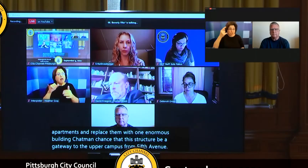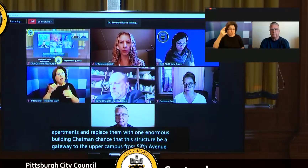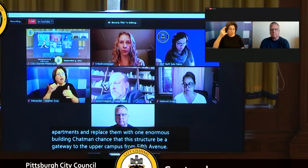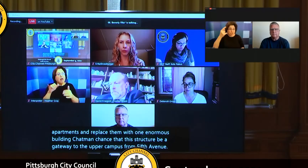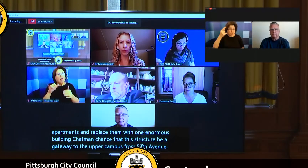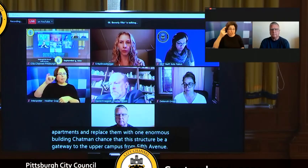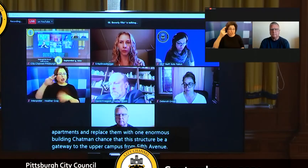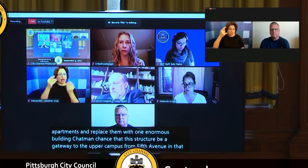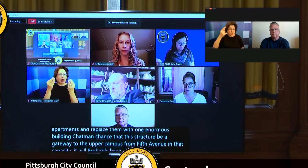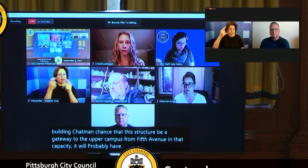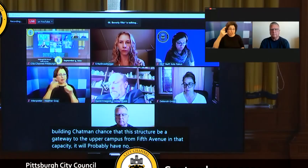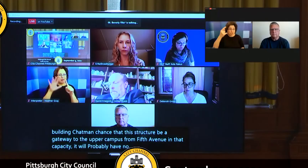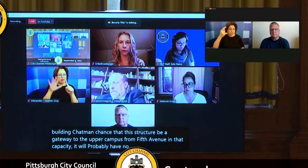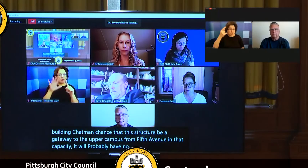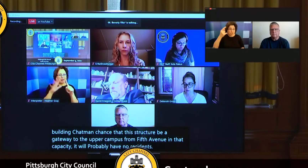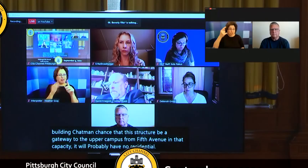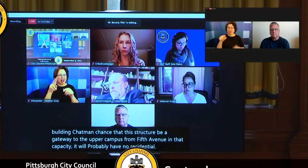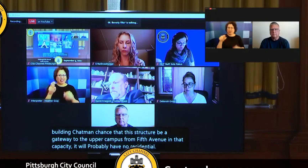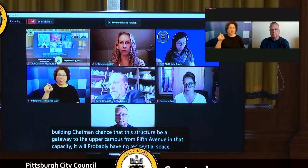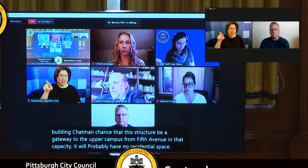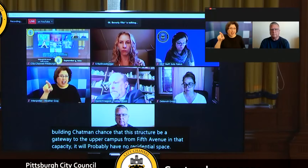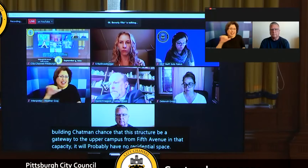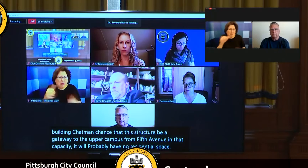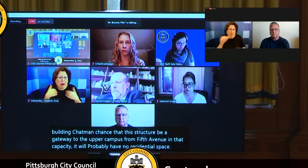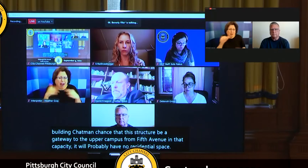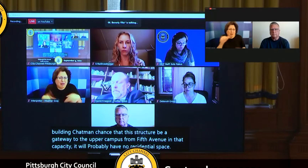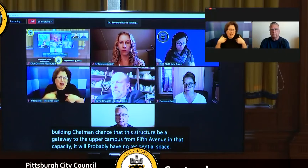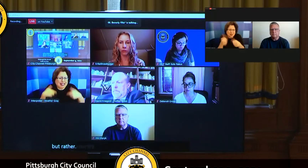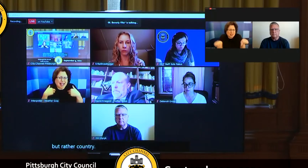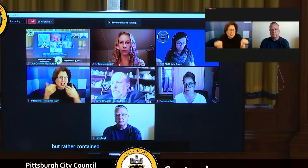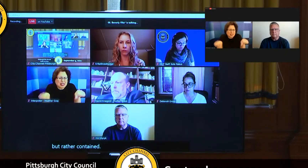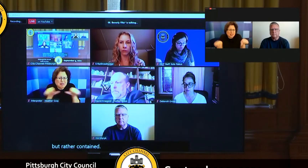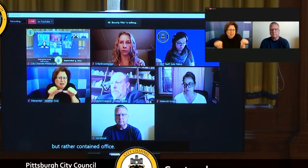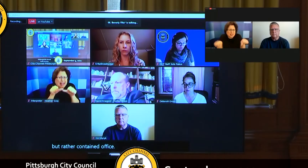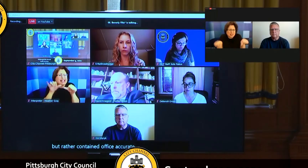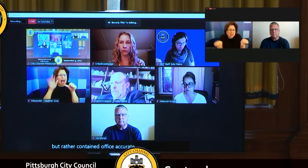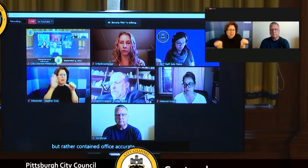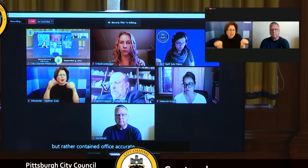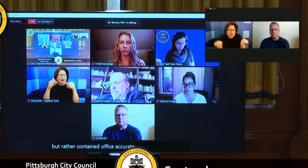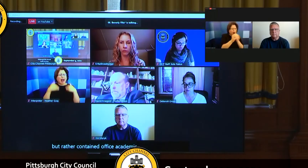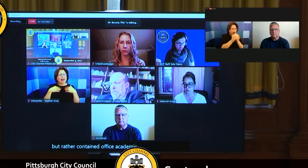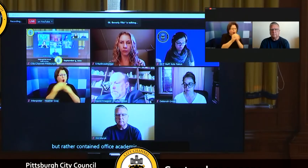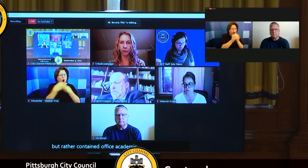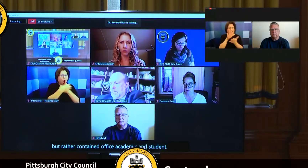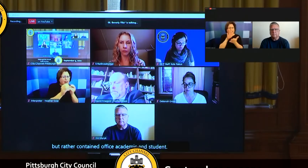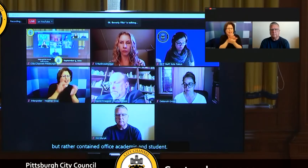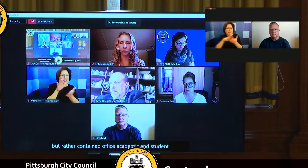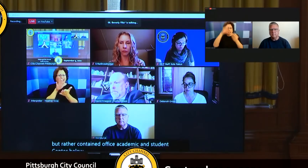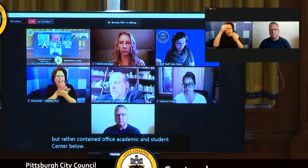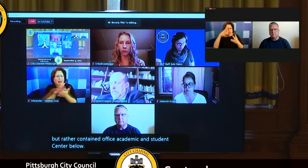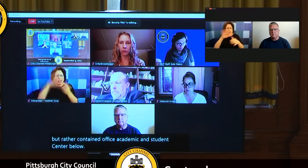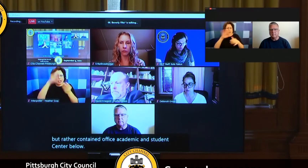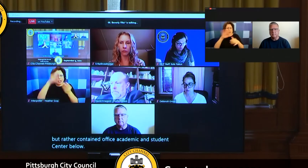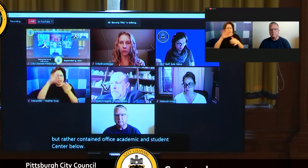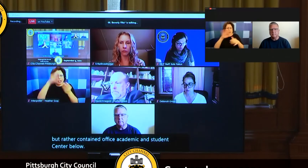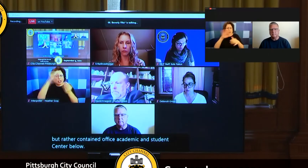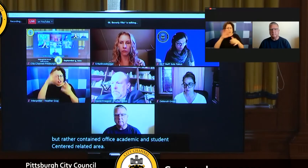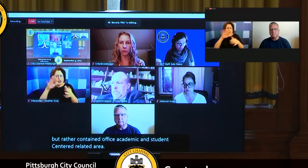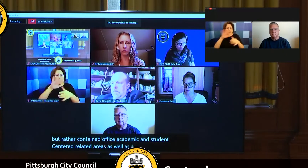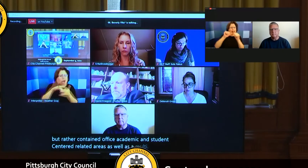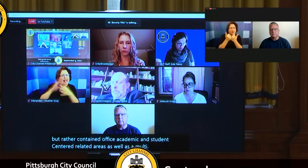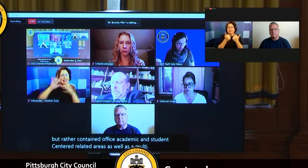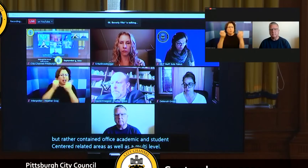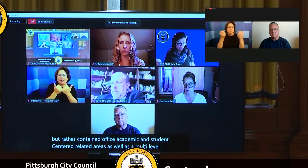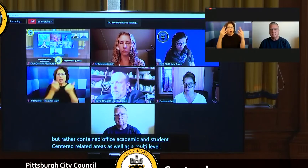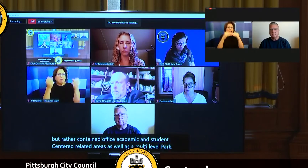will probably have no residential space, but will rather contain office, academic, and student-centered related areas, as well as a multi-level